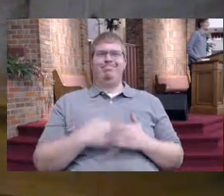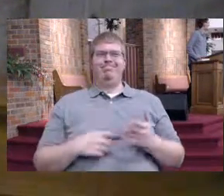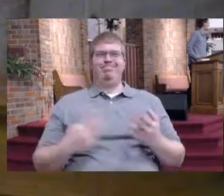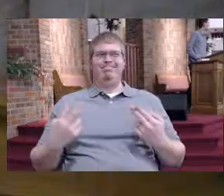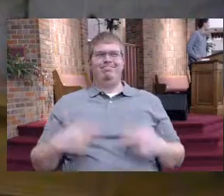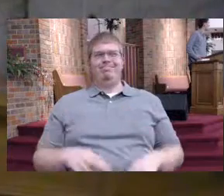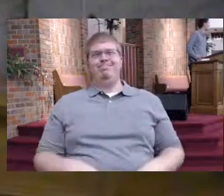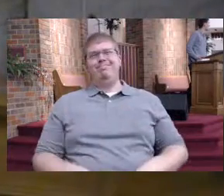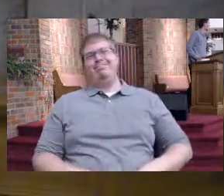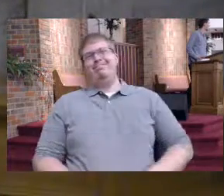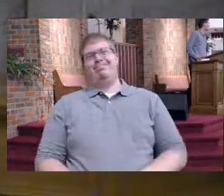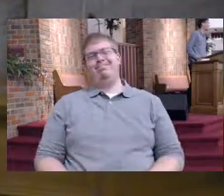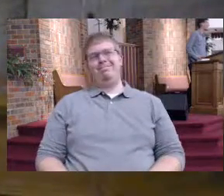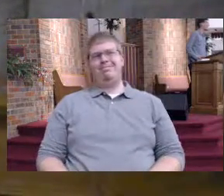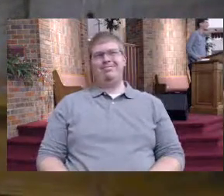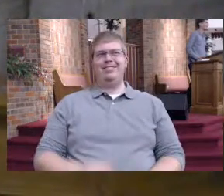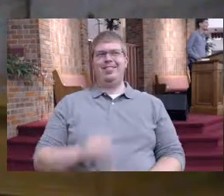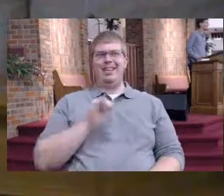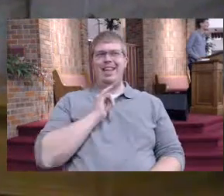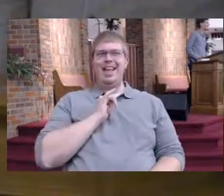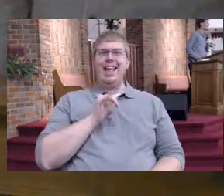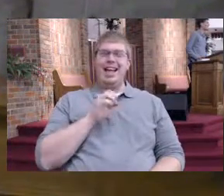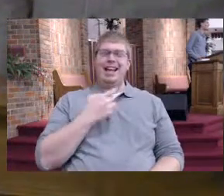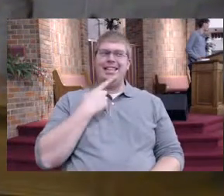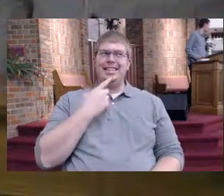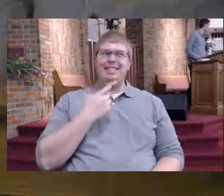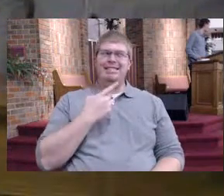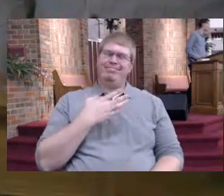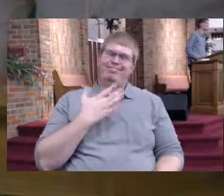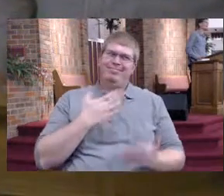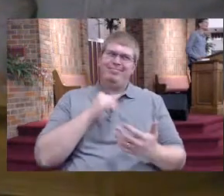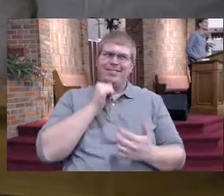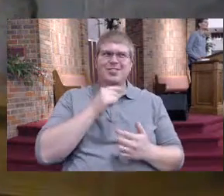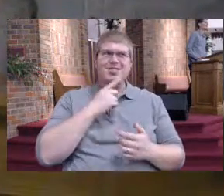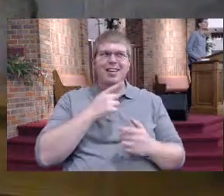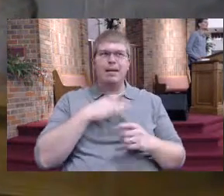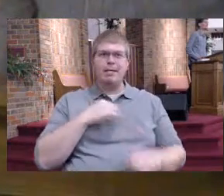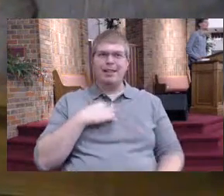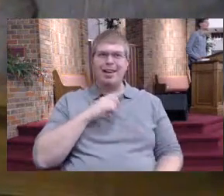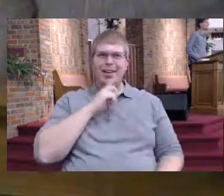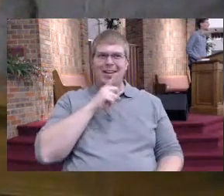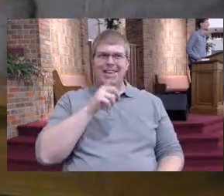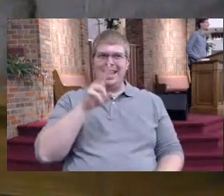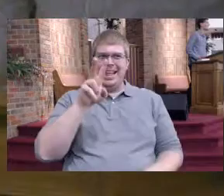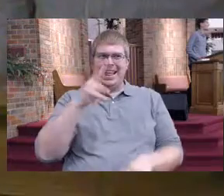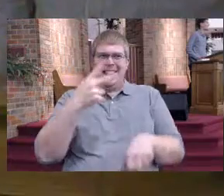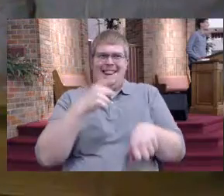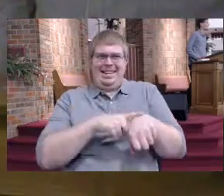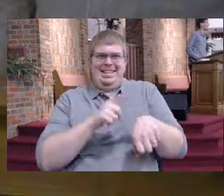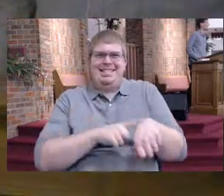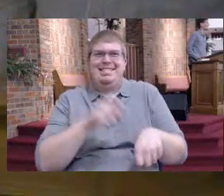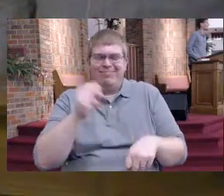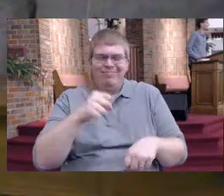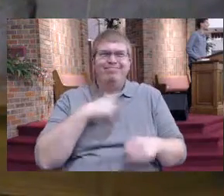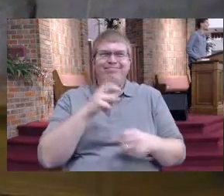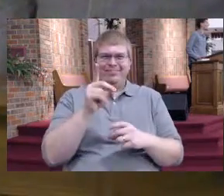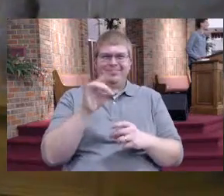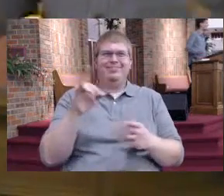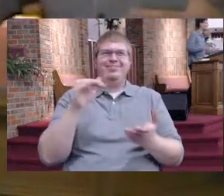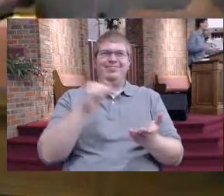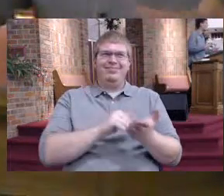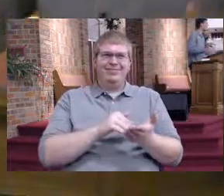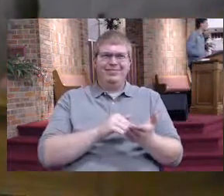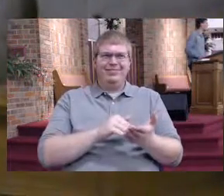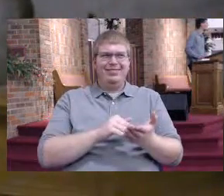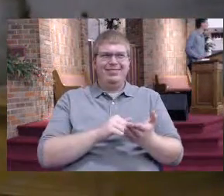And I can even admit, maybe I shouldn't, but I did this a second time a few months later, not learning my lesson. And then